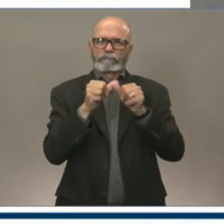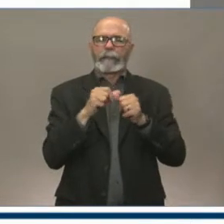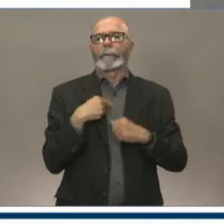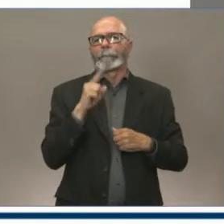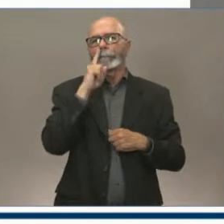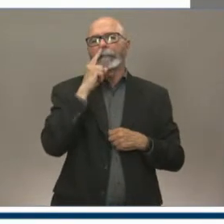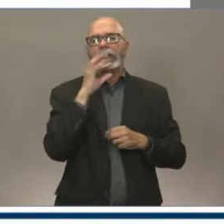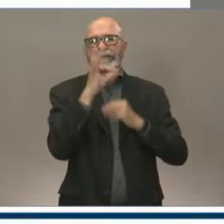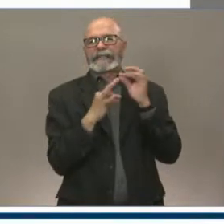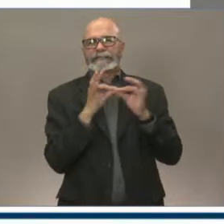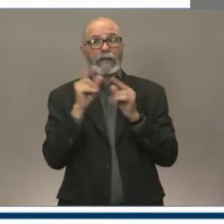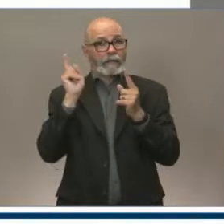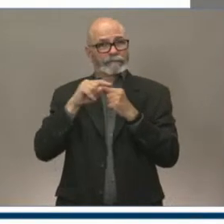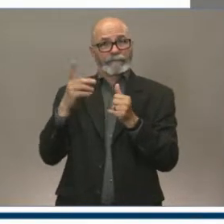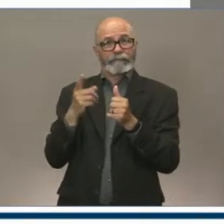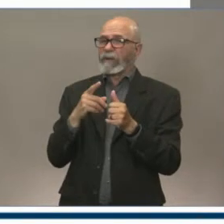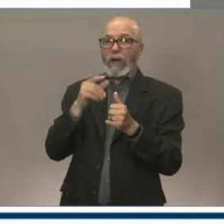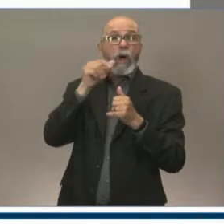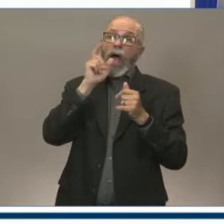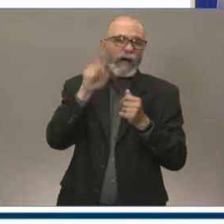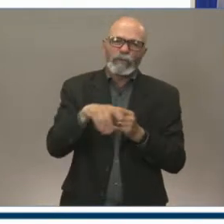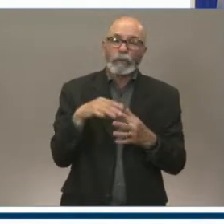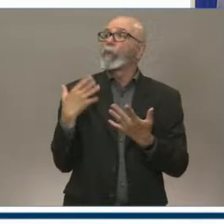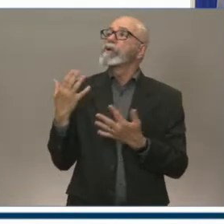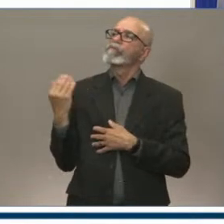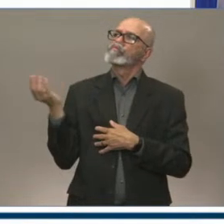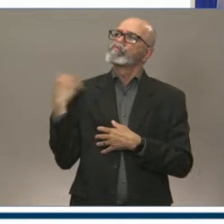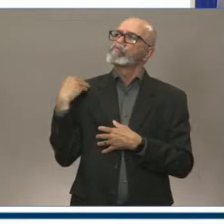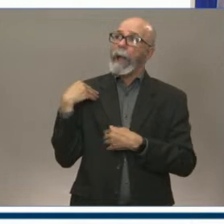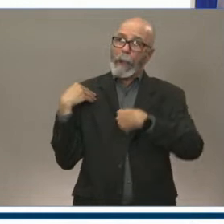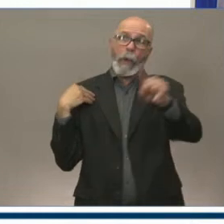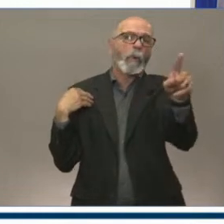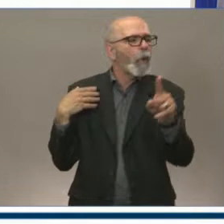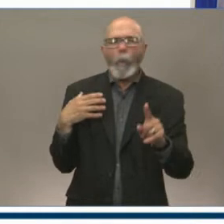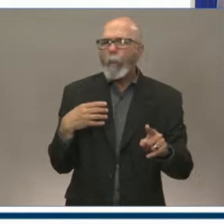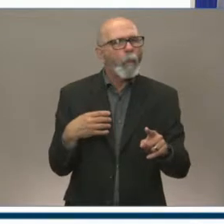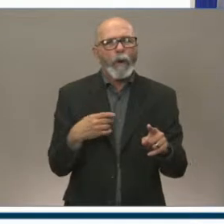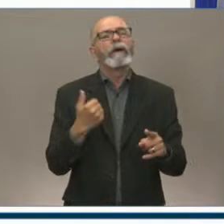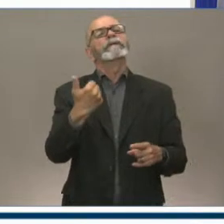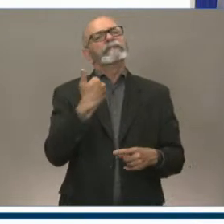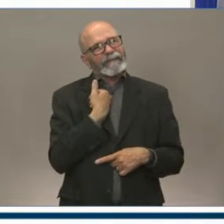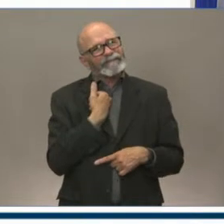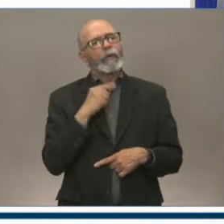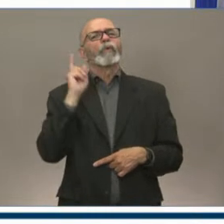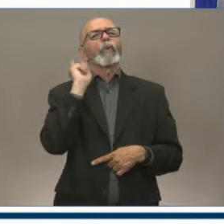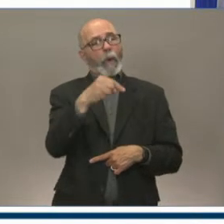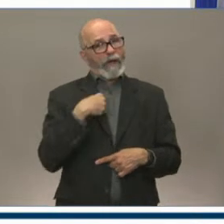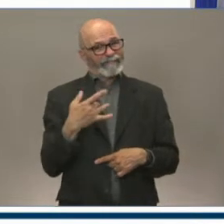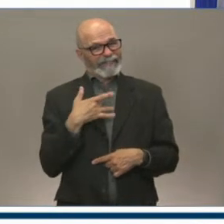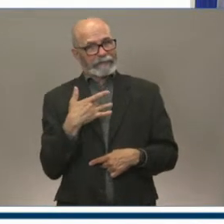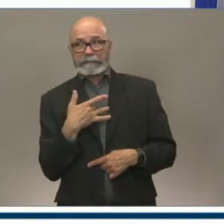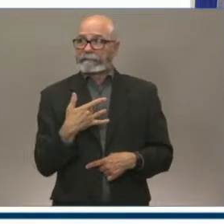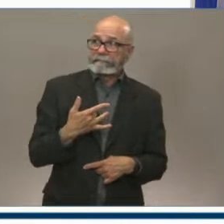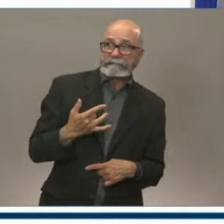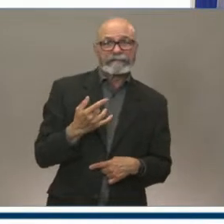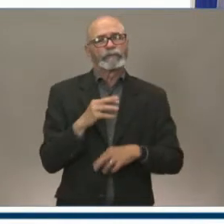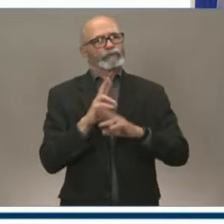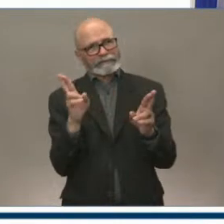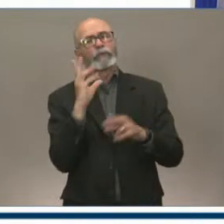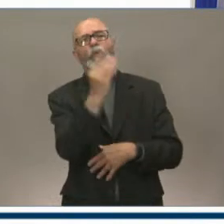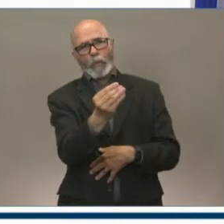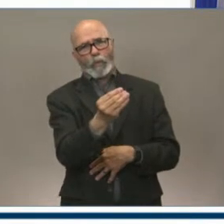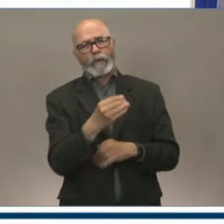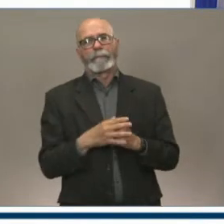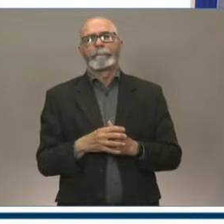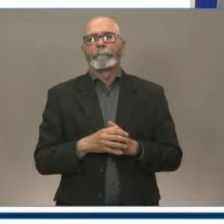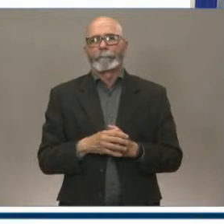that you could have been exposed. Next, we'll go to Victoria Walton from the Coast. Go ahead, Victoria. Thanks. I'm wondering, Dr.